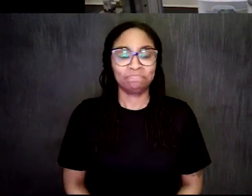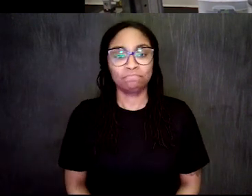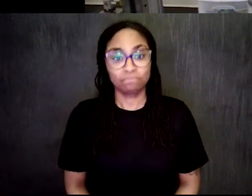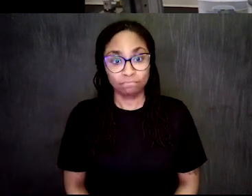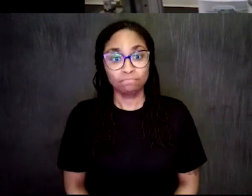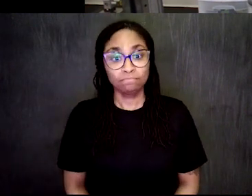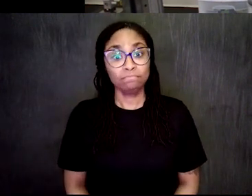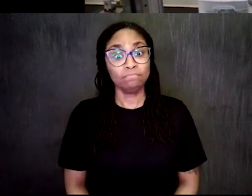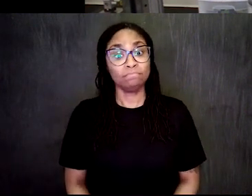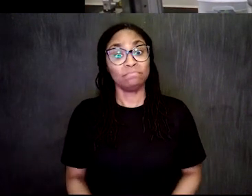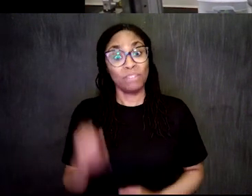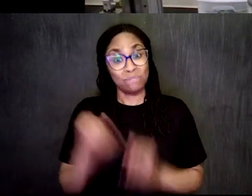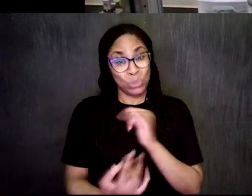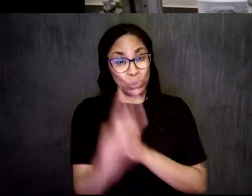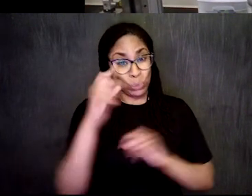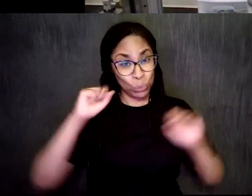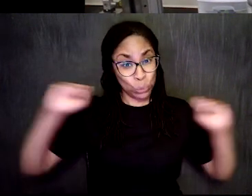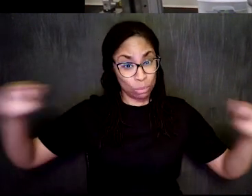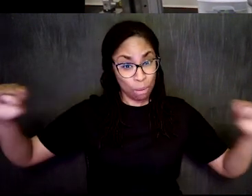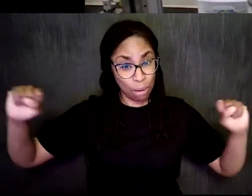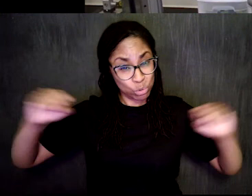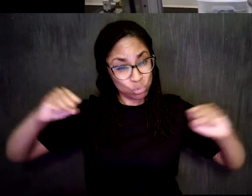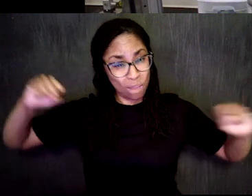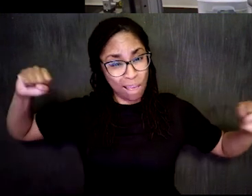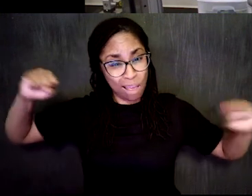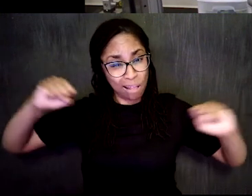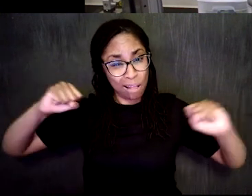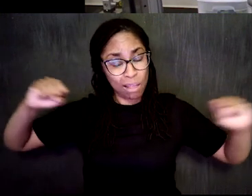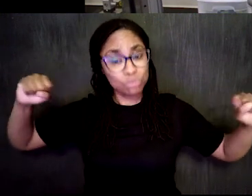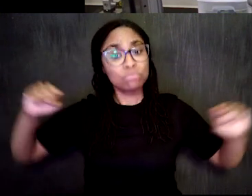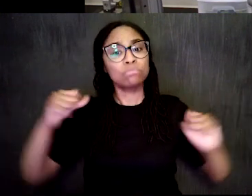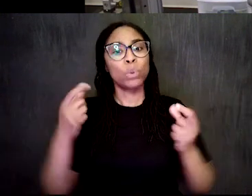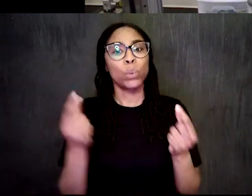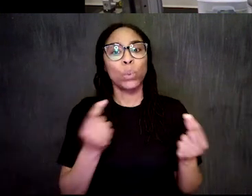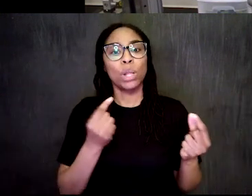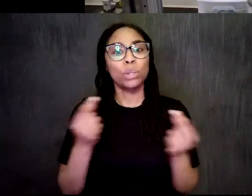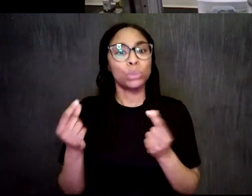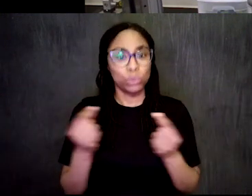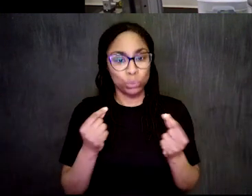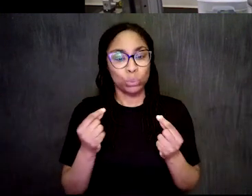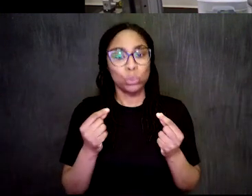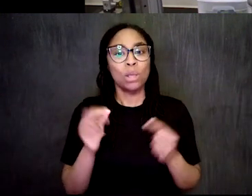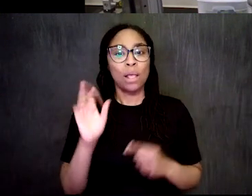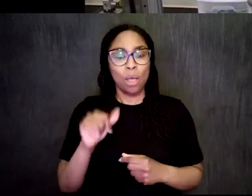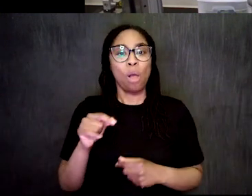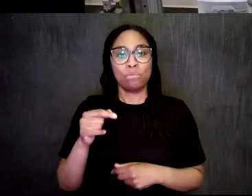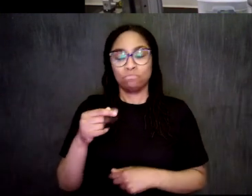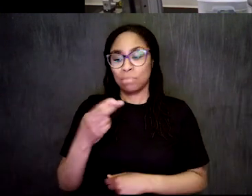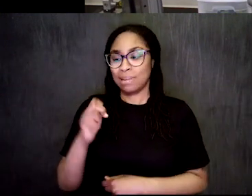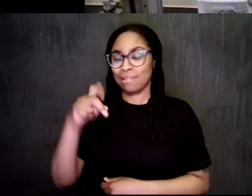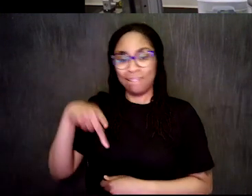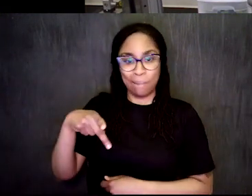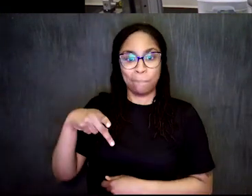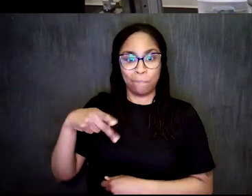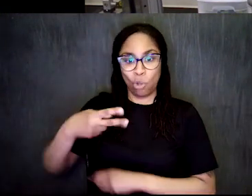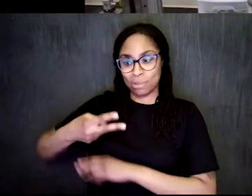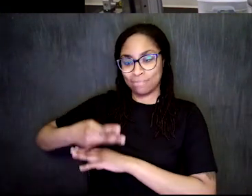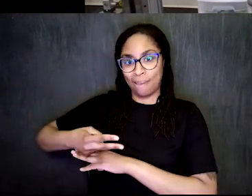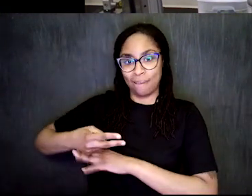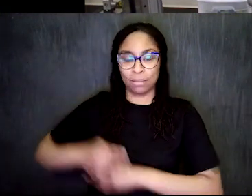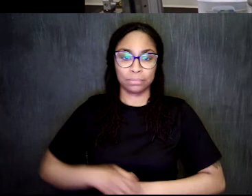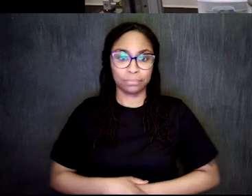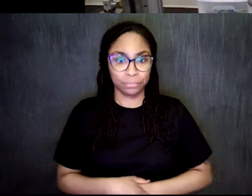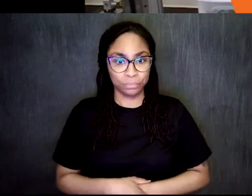5, good. Okay, the final 2 stretches that we're going to be doing, there's going to be from a side lying position on your